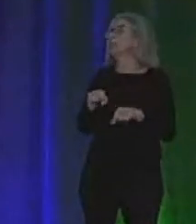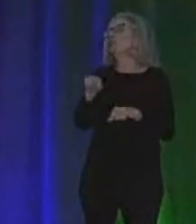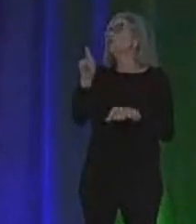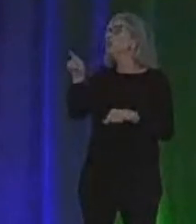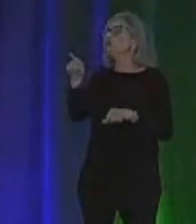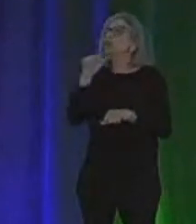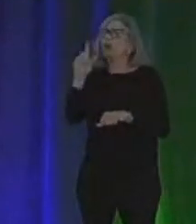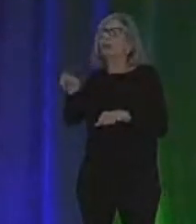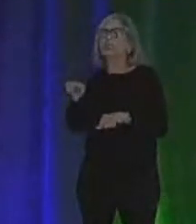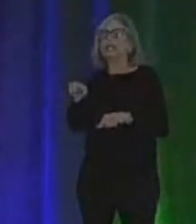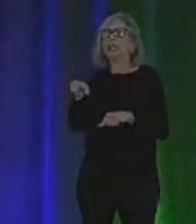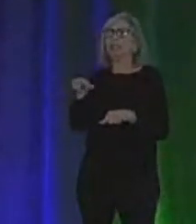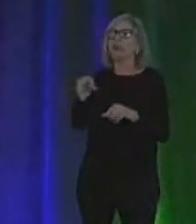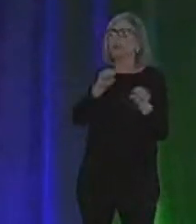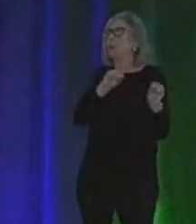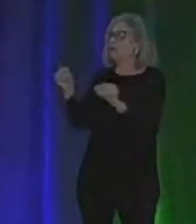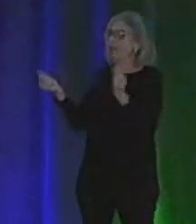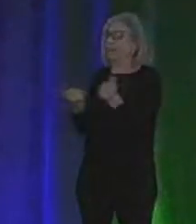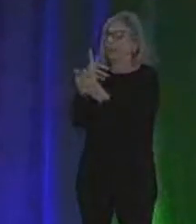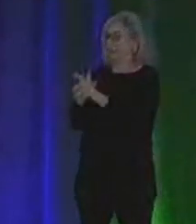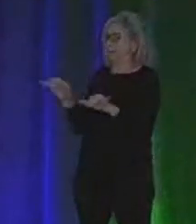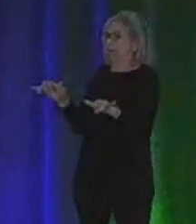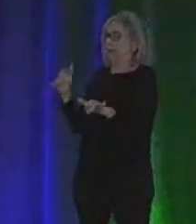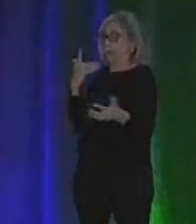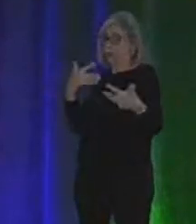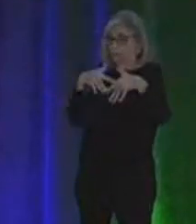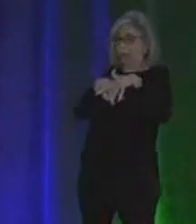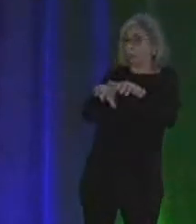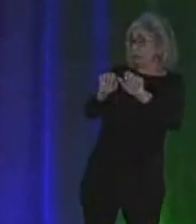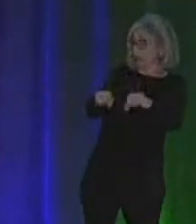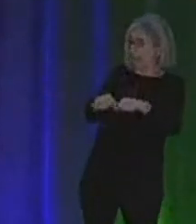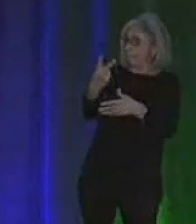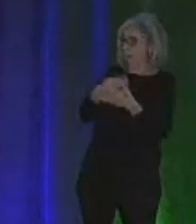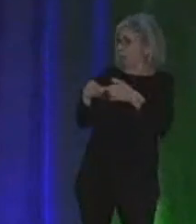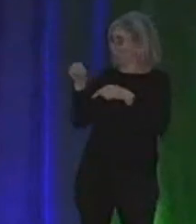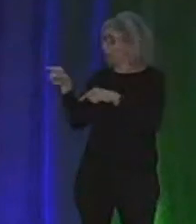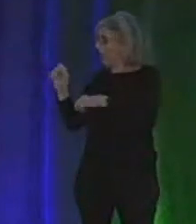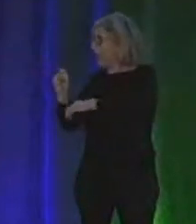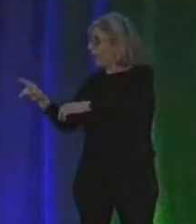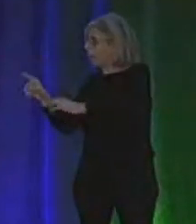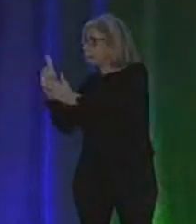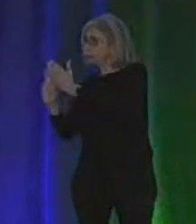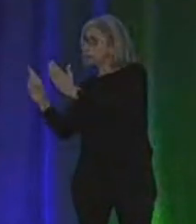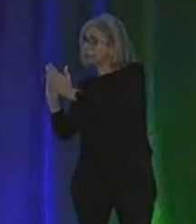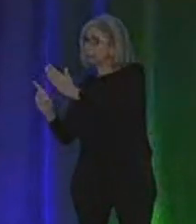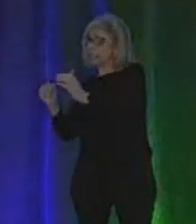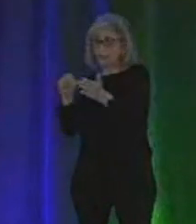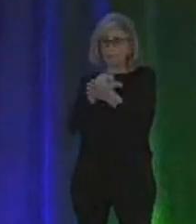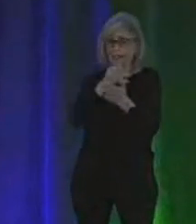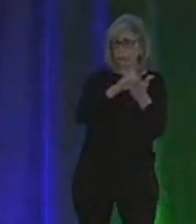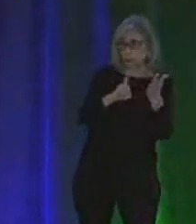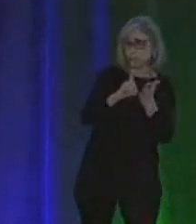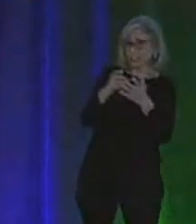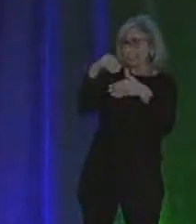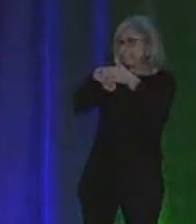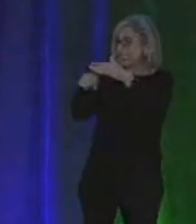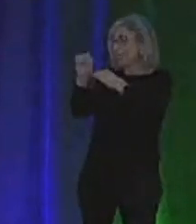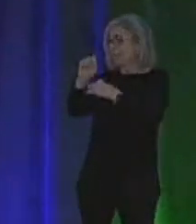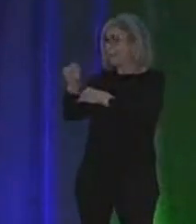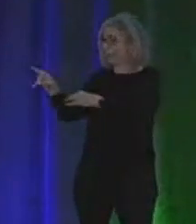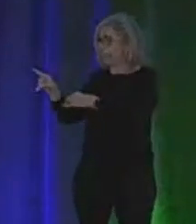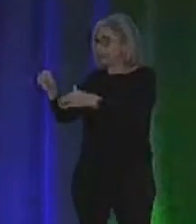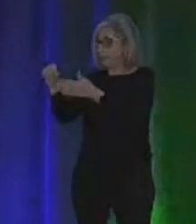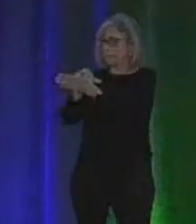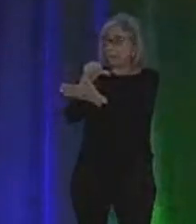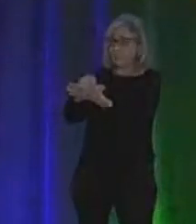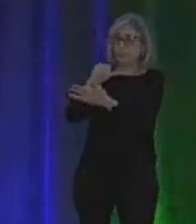You don't need to move over everything at once. Even if you do want to migrate, you can have both the app directory and the pages directory inside of your application. And also,